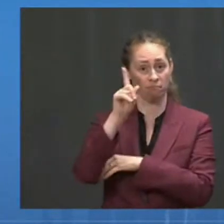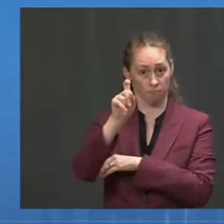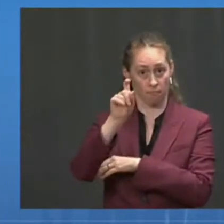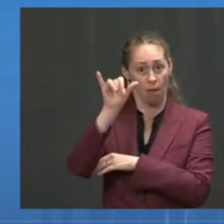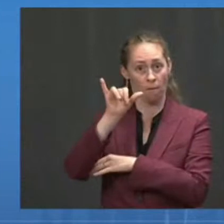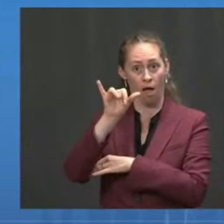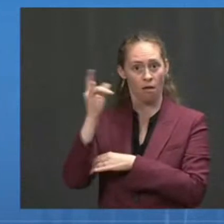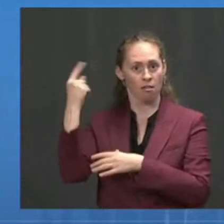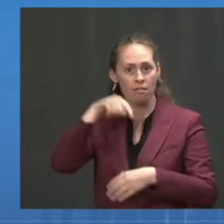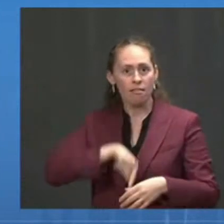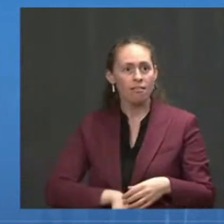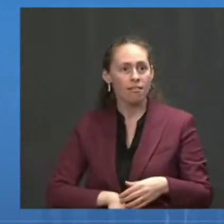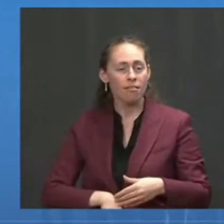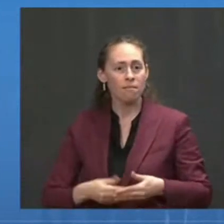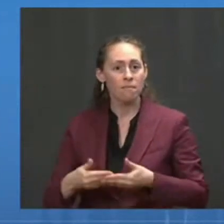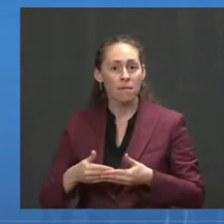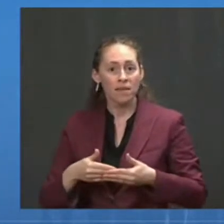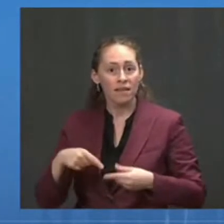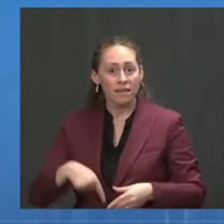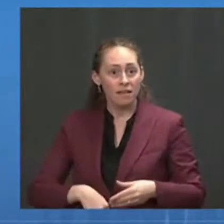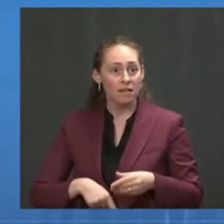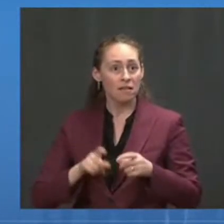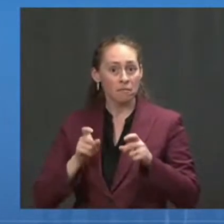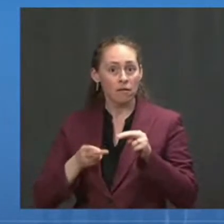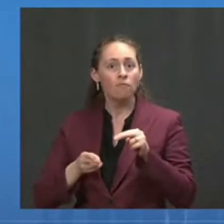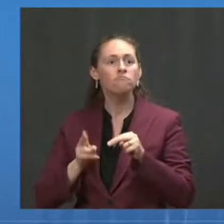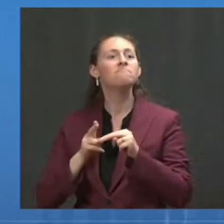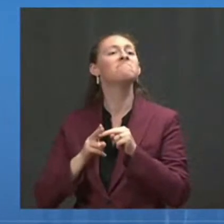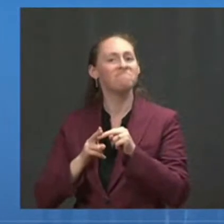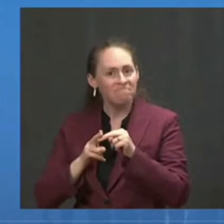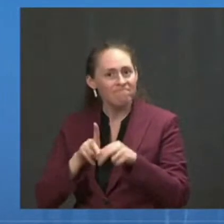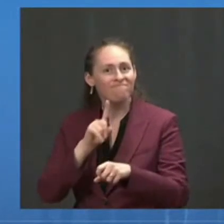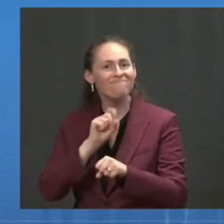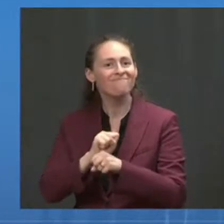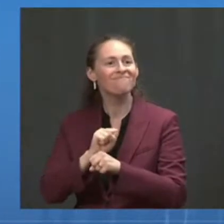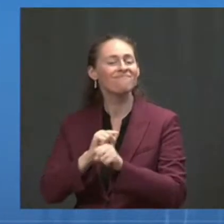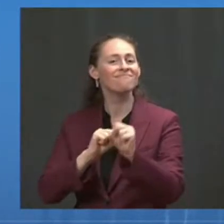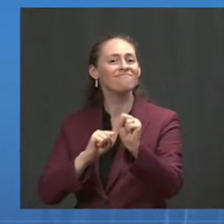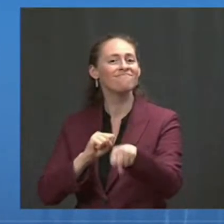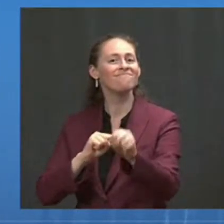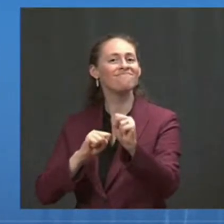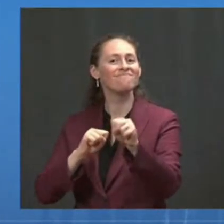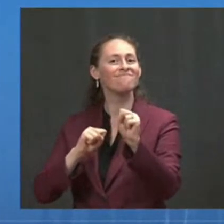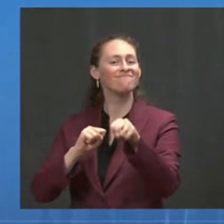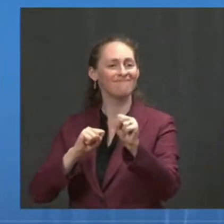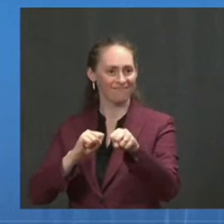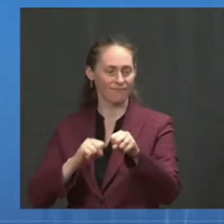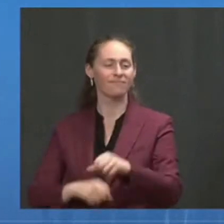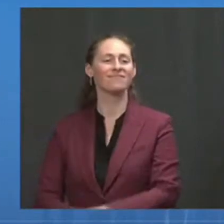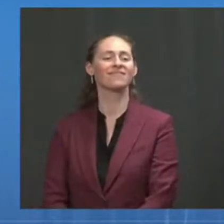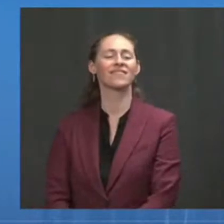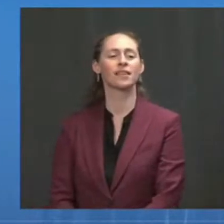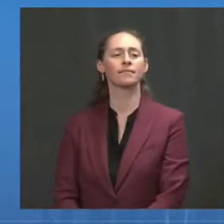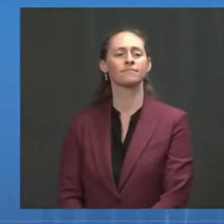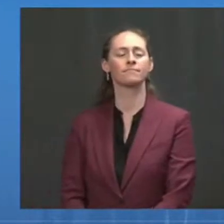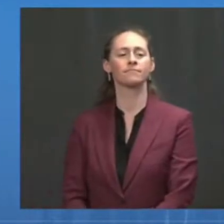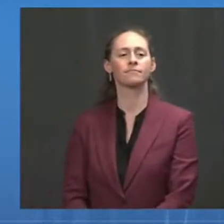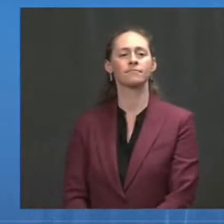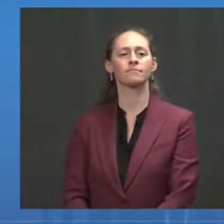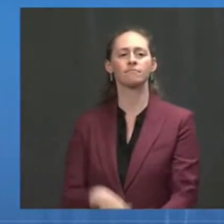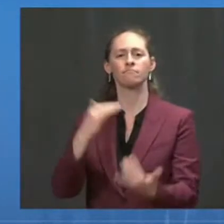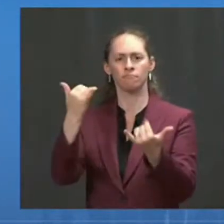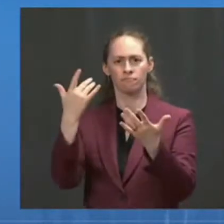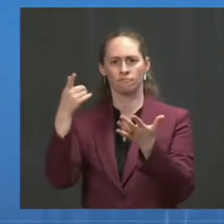least 8 months after immunization. Next slide. We now have a slide that recently, a study that recently came